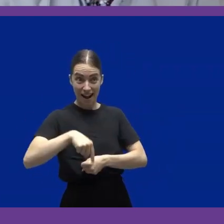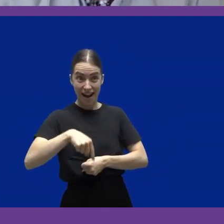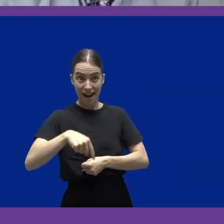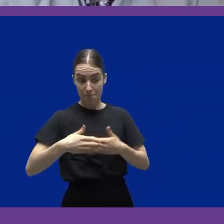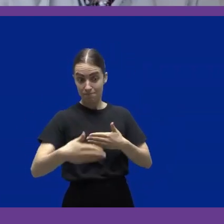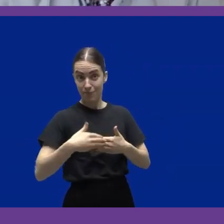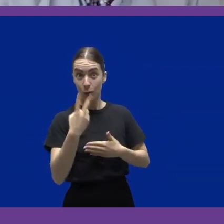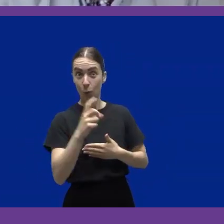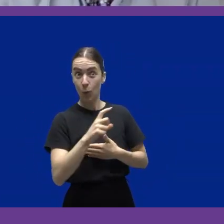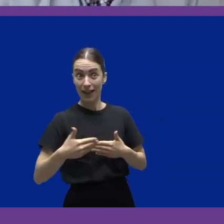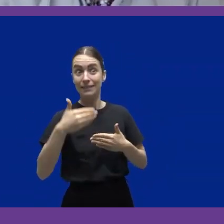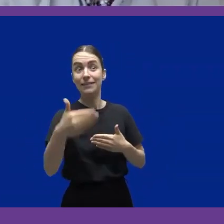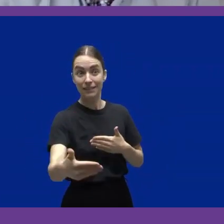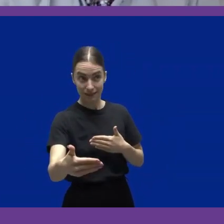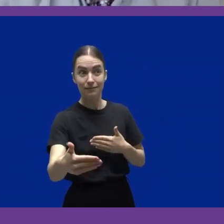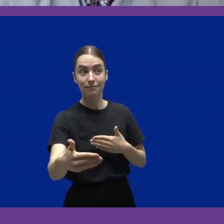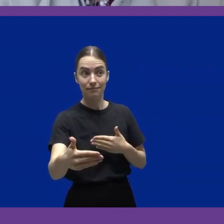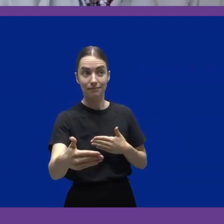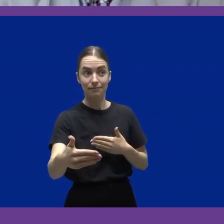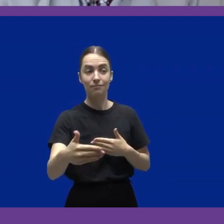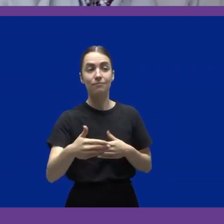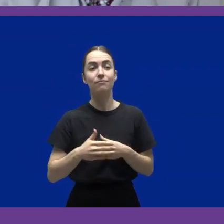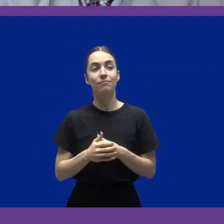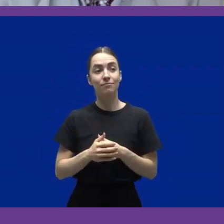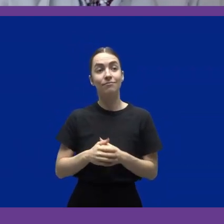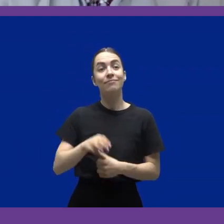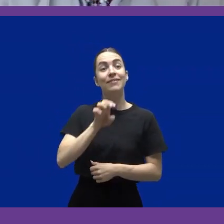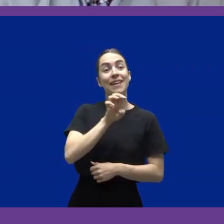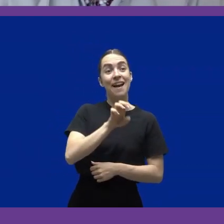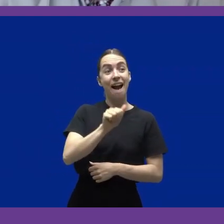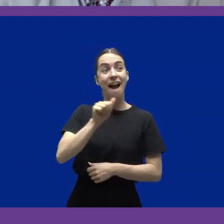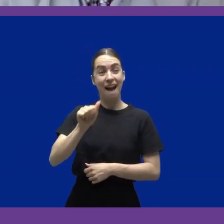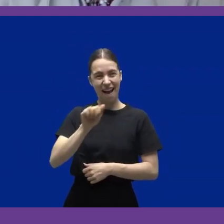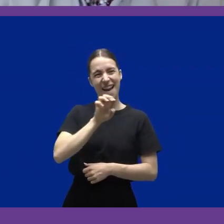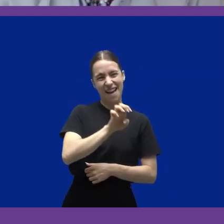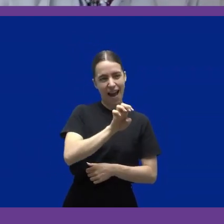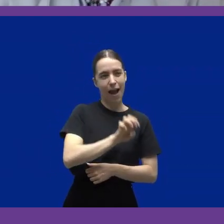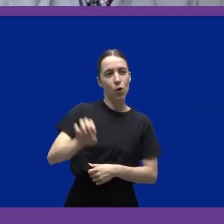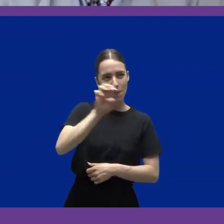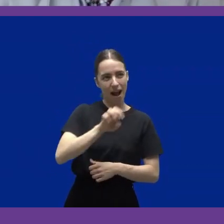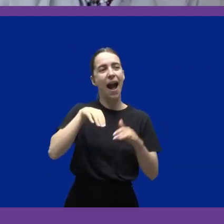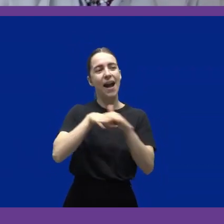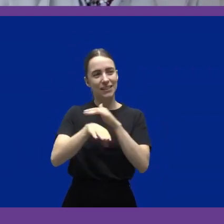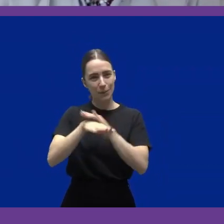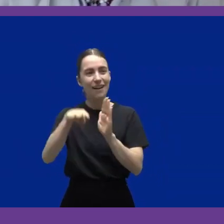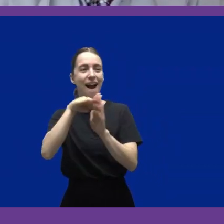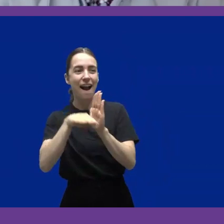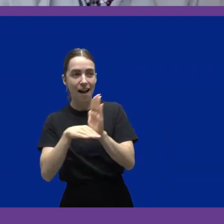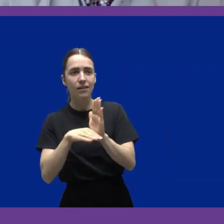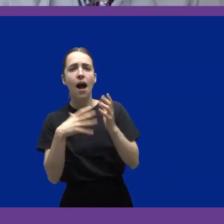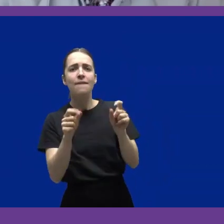Act must meet the accessibility requirements. We have, however, standards supporting the directive that are